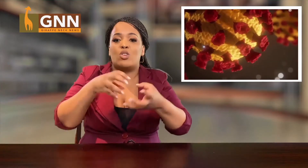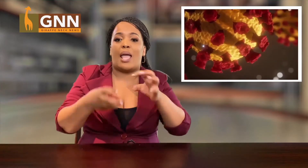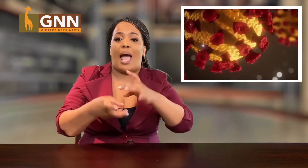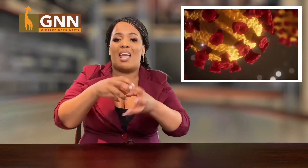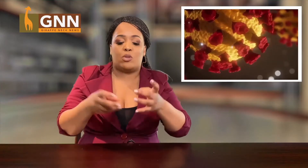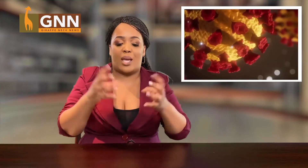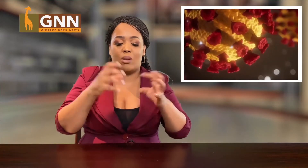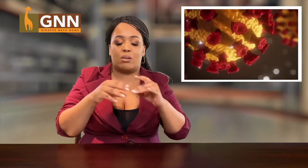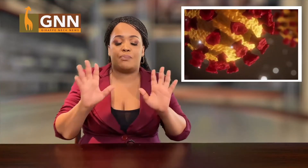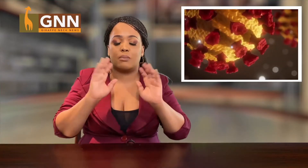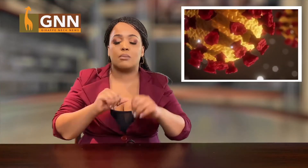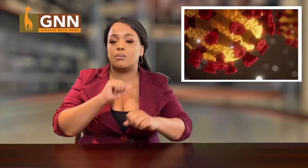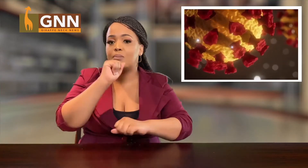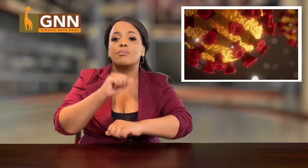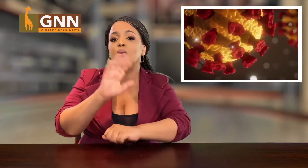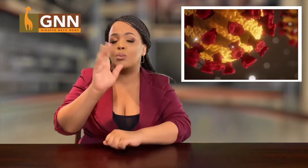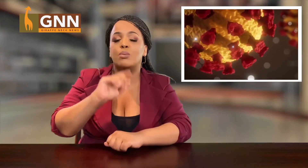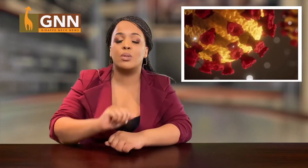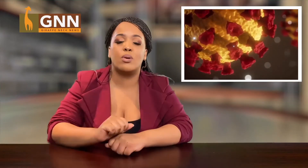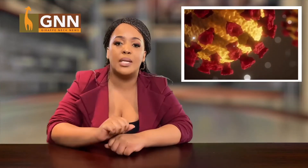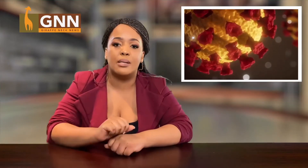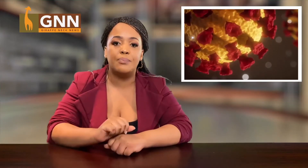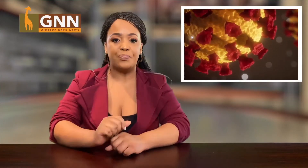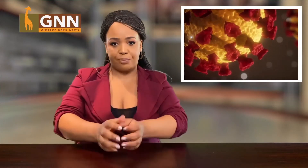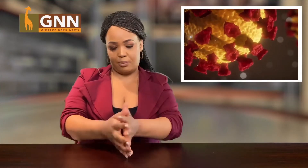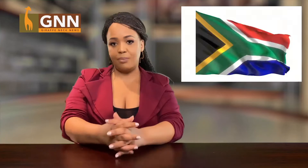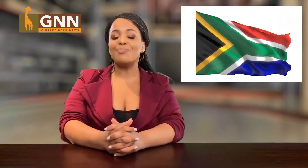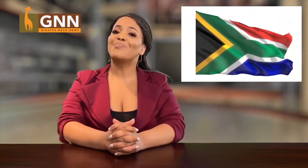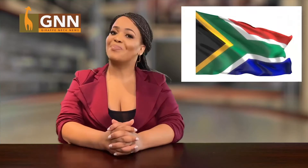I'm actually unable to We'll talk later.